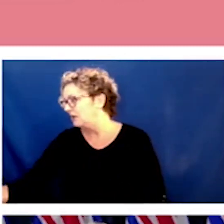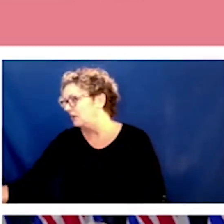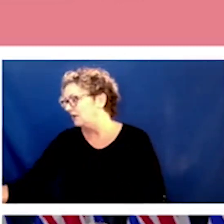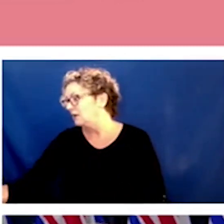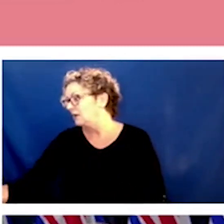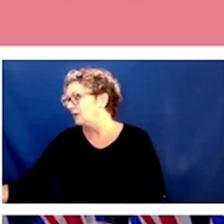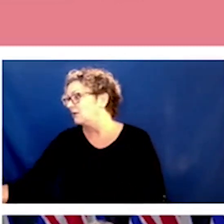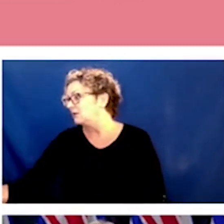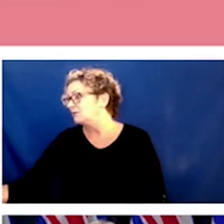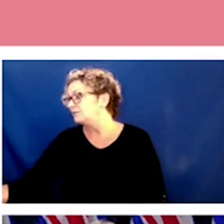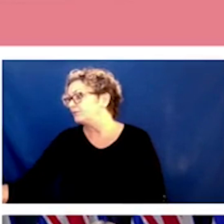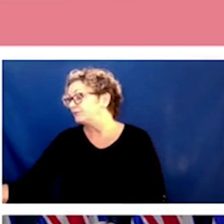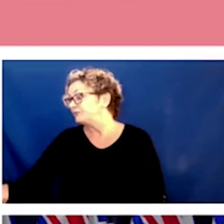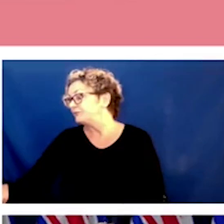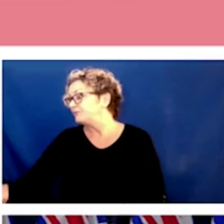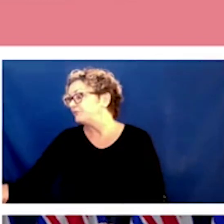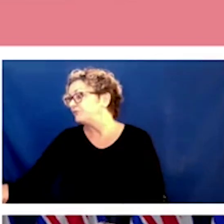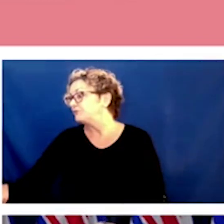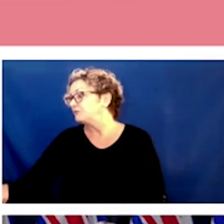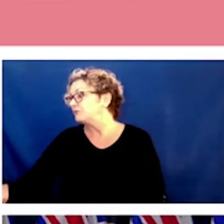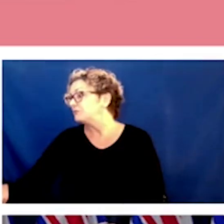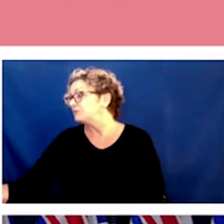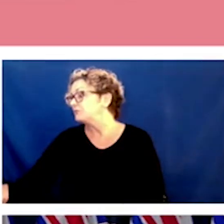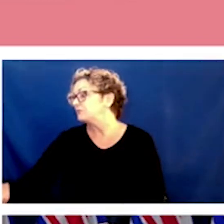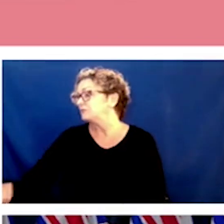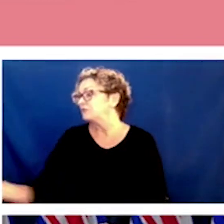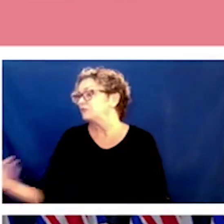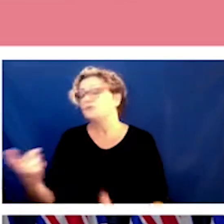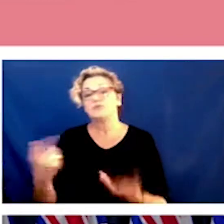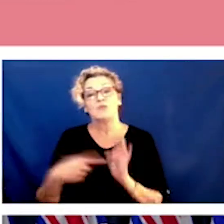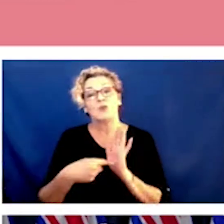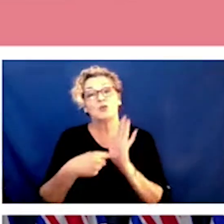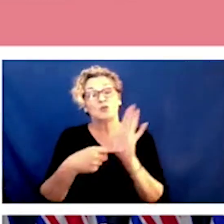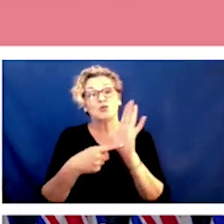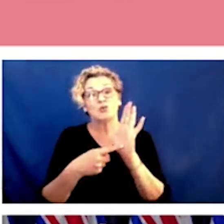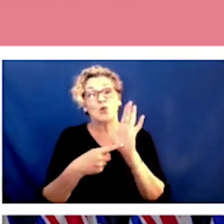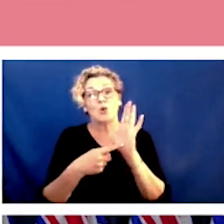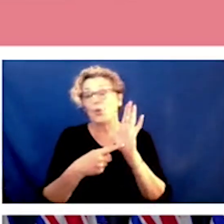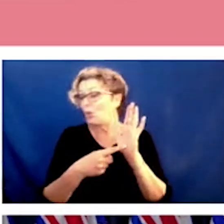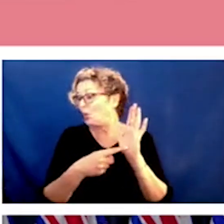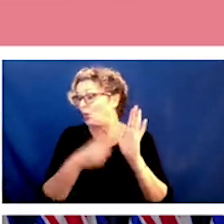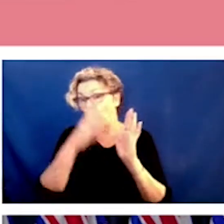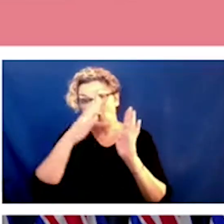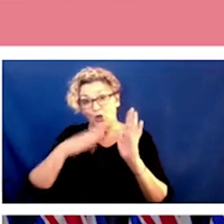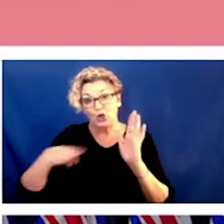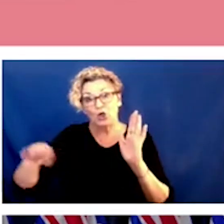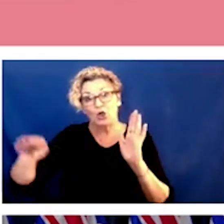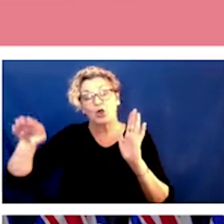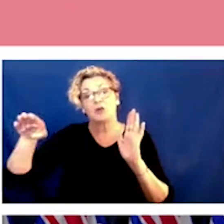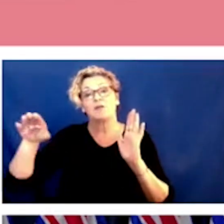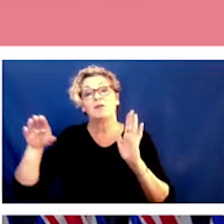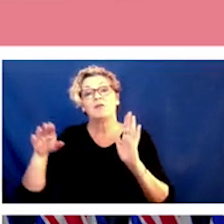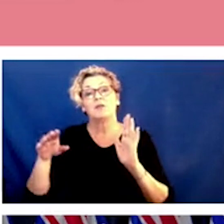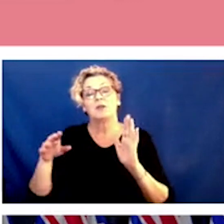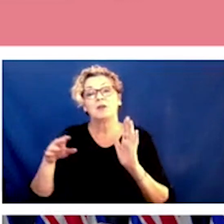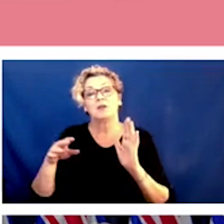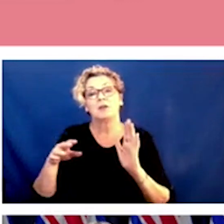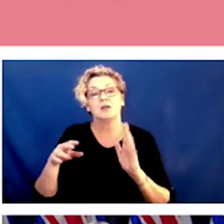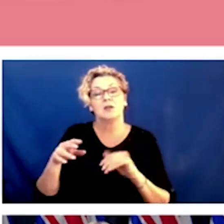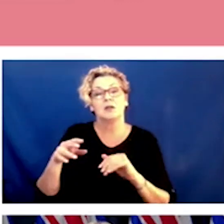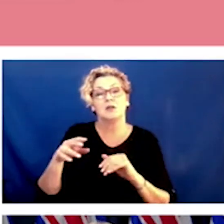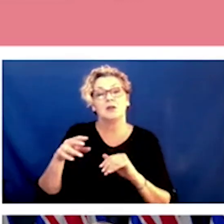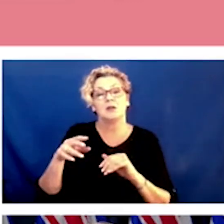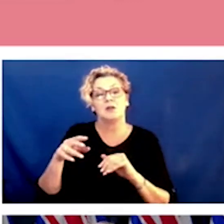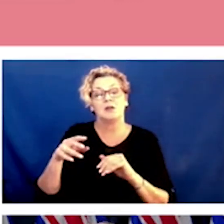and the median age of people in hospital has also come down. Our deaths continue